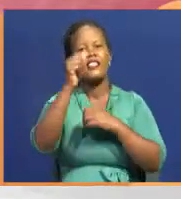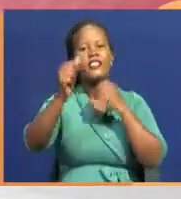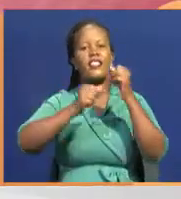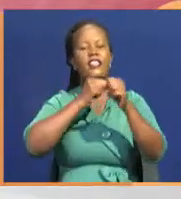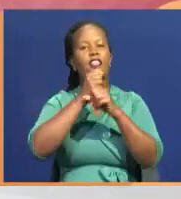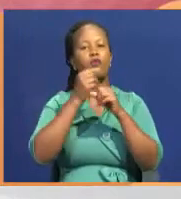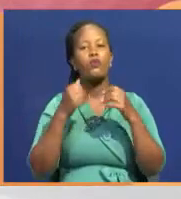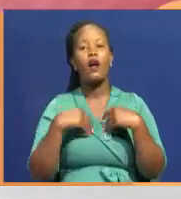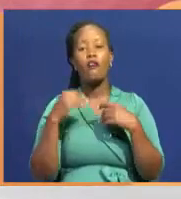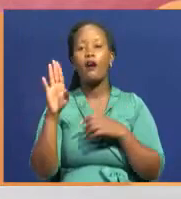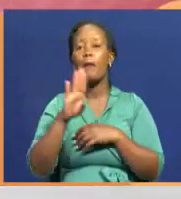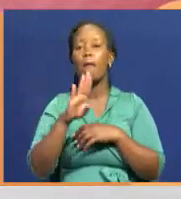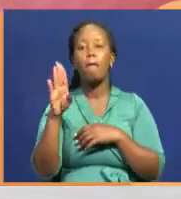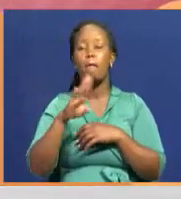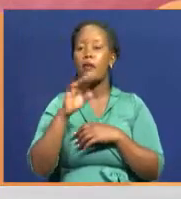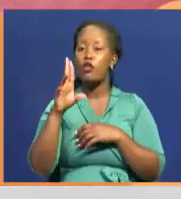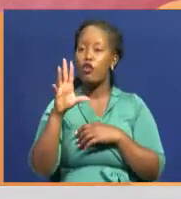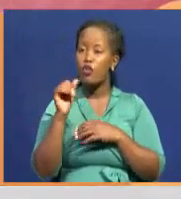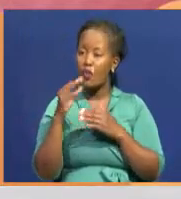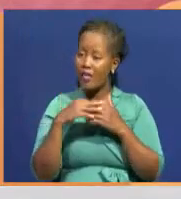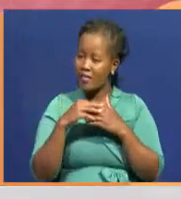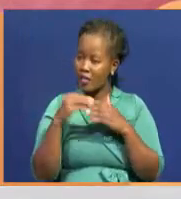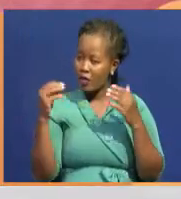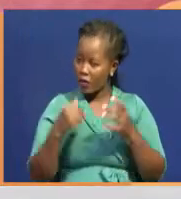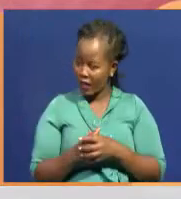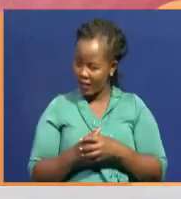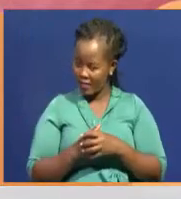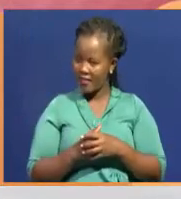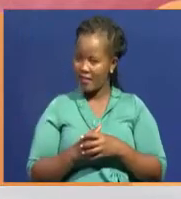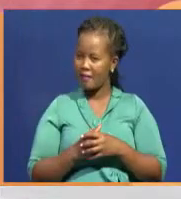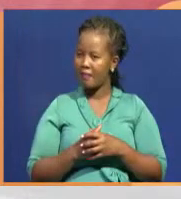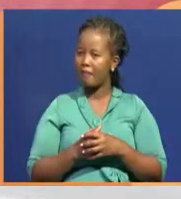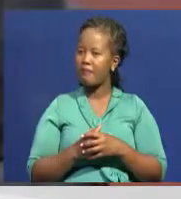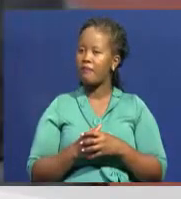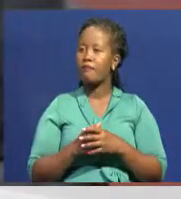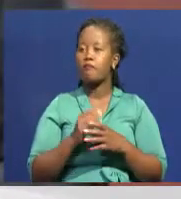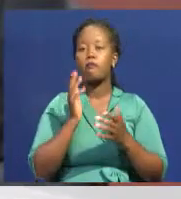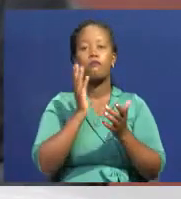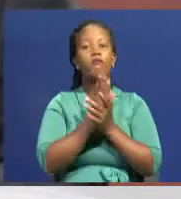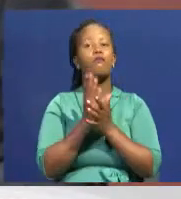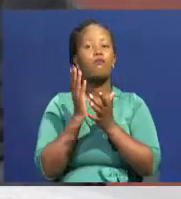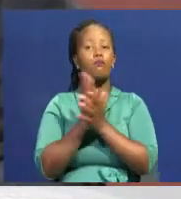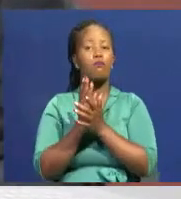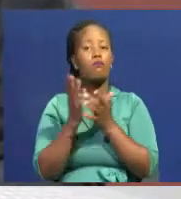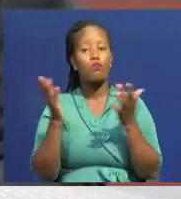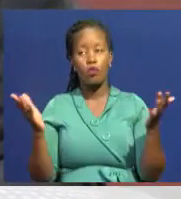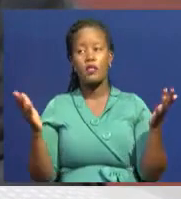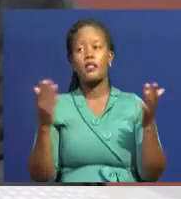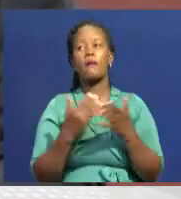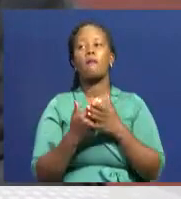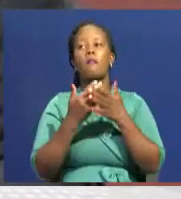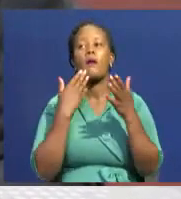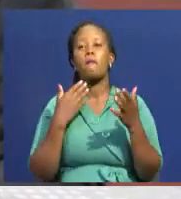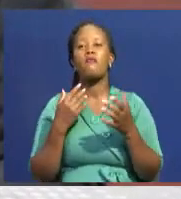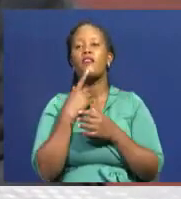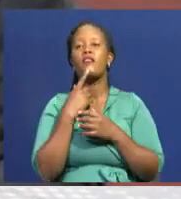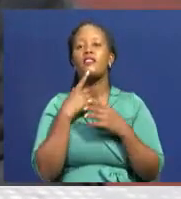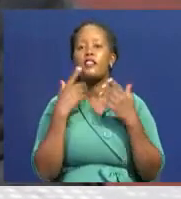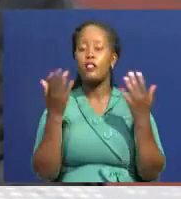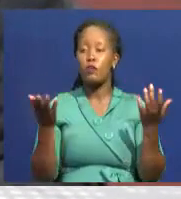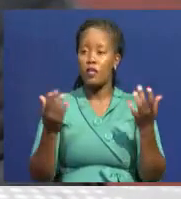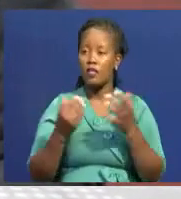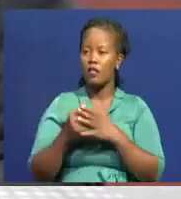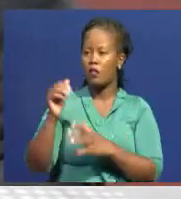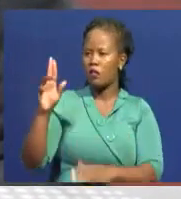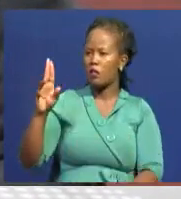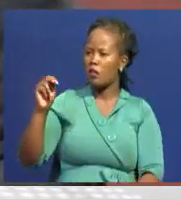of $1 billion in the sector. Yeah, true. As I earlier on said, UNES, we are